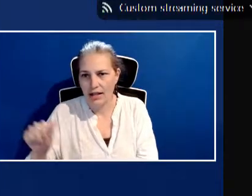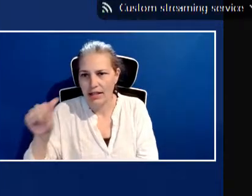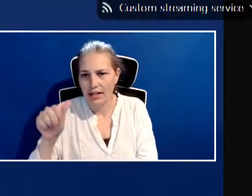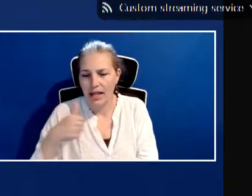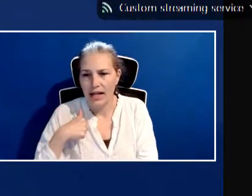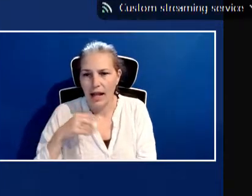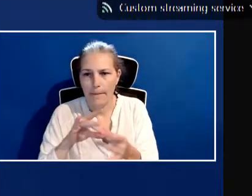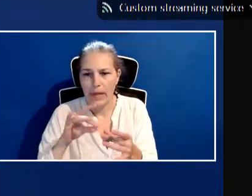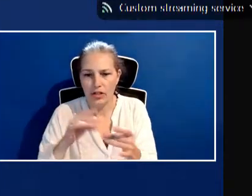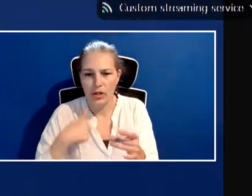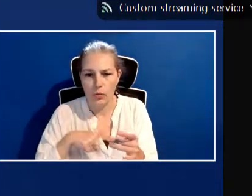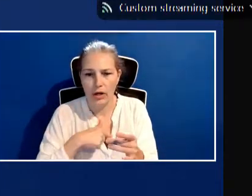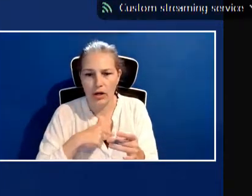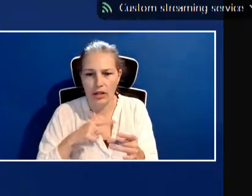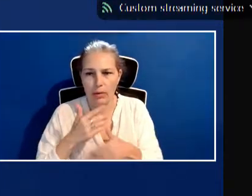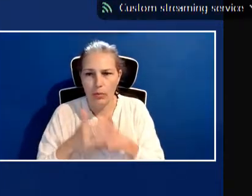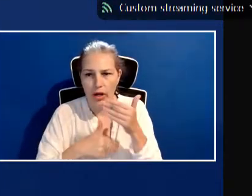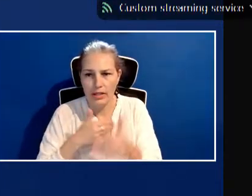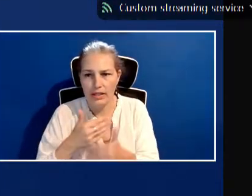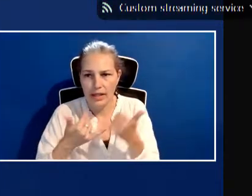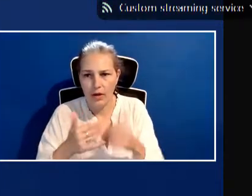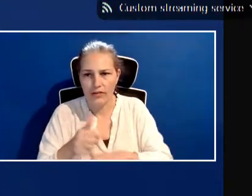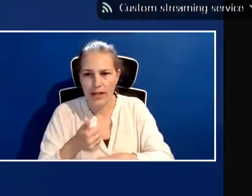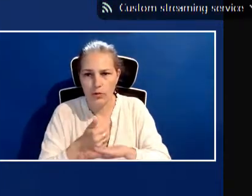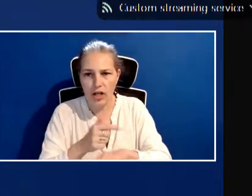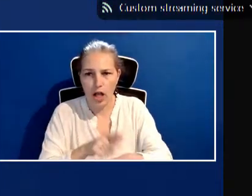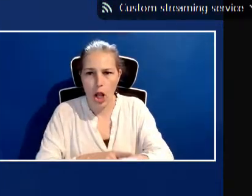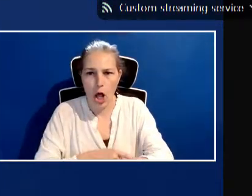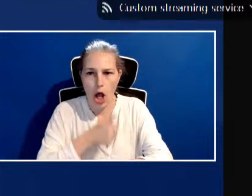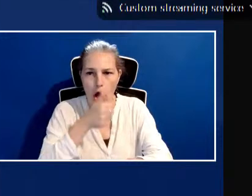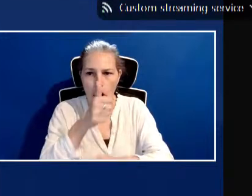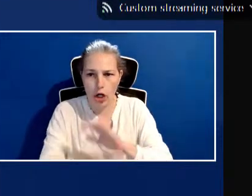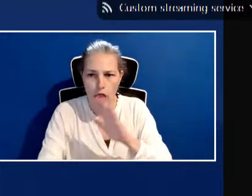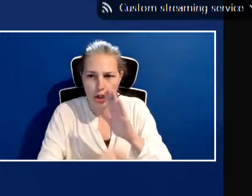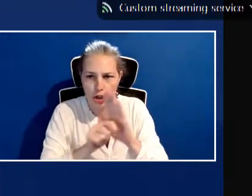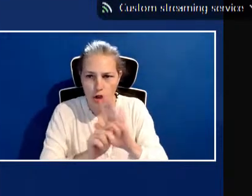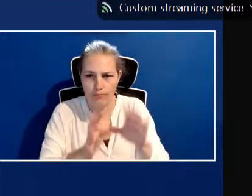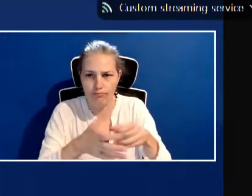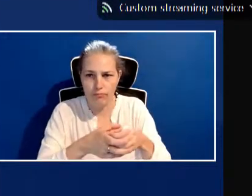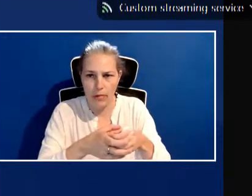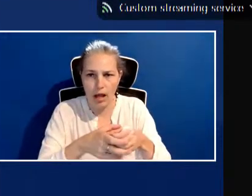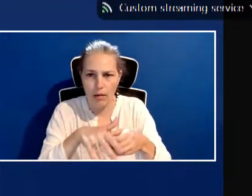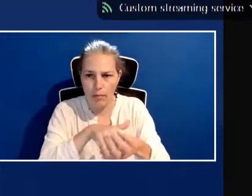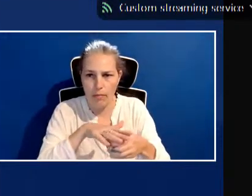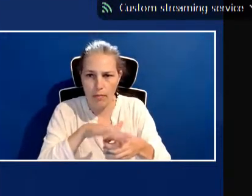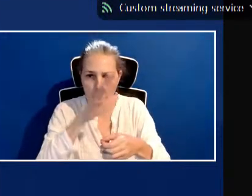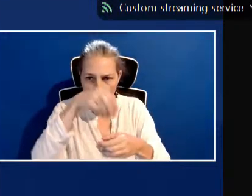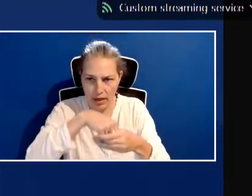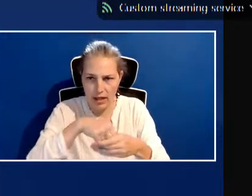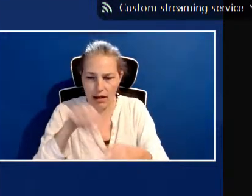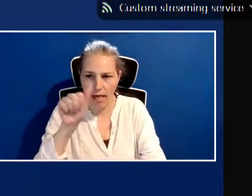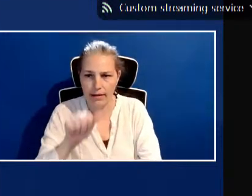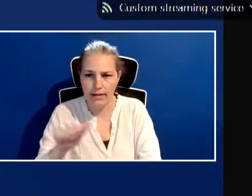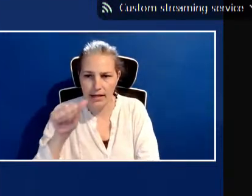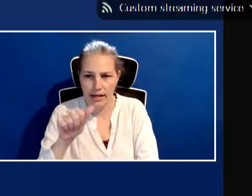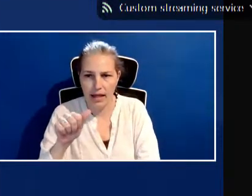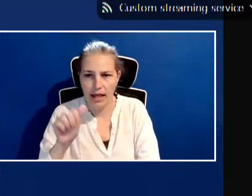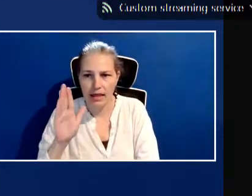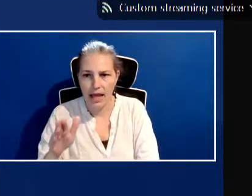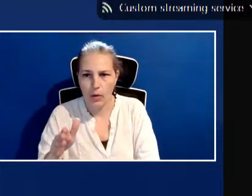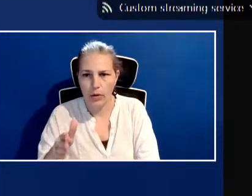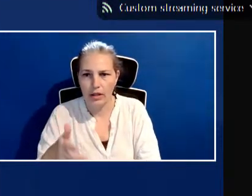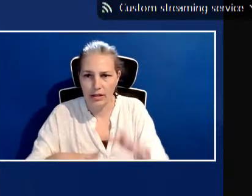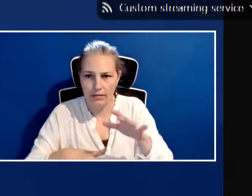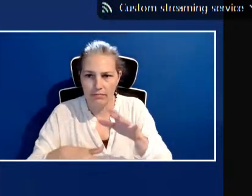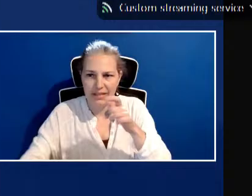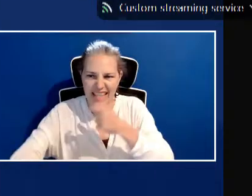of establishing a longer term hub there in Altadena that will take the place of this site once